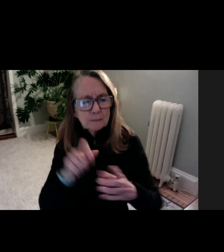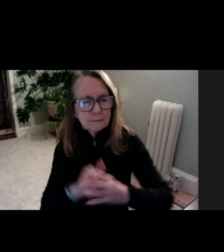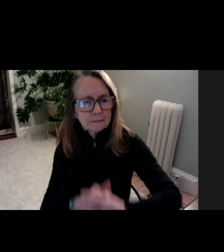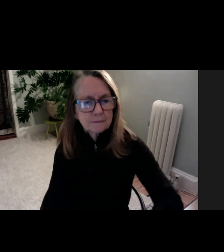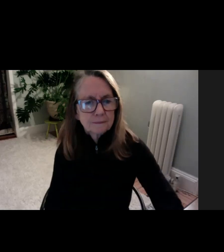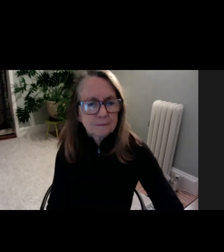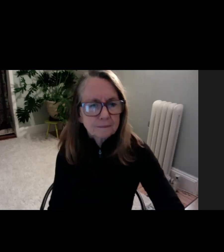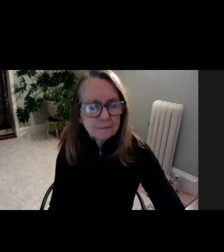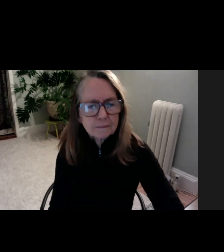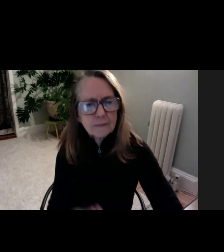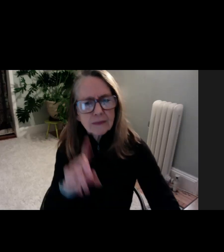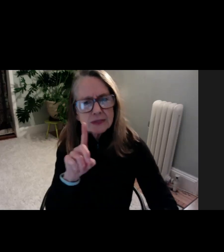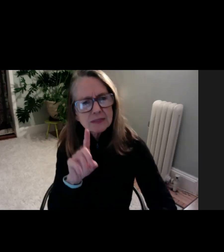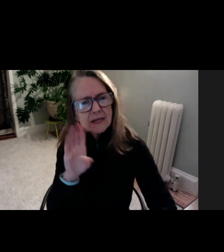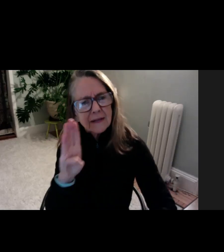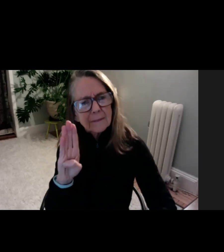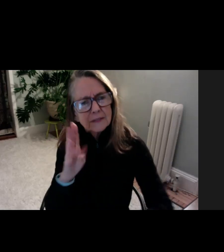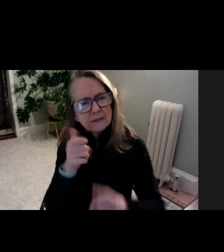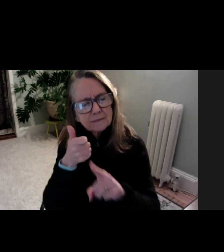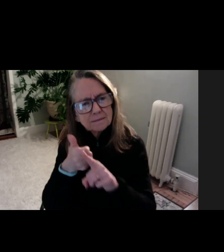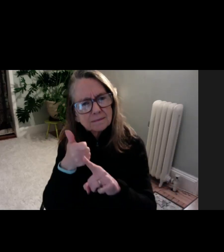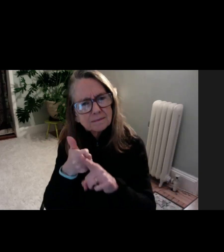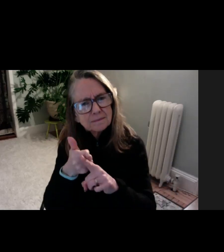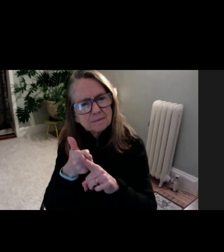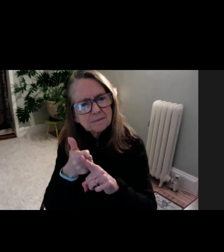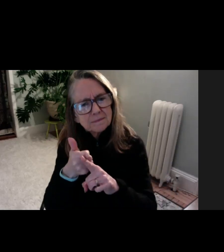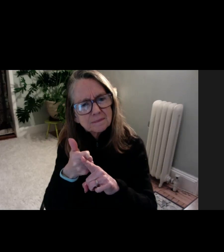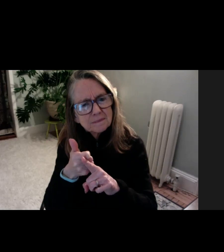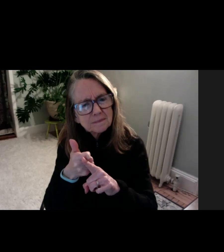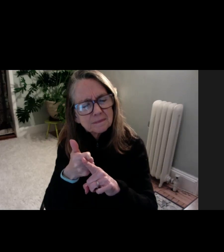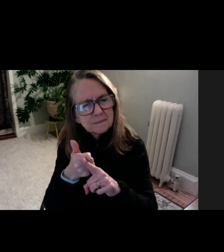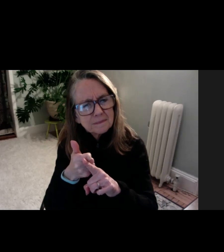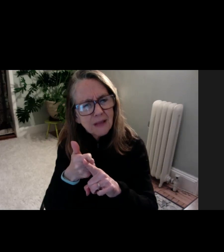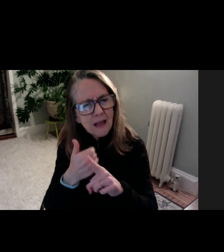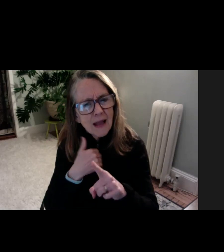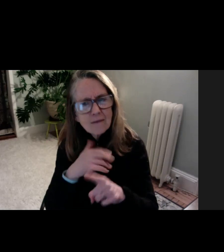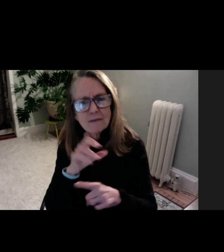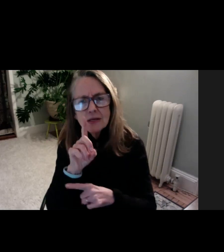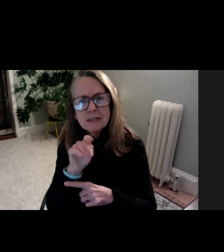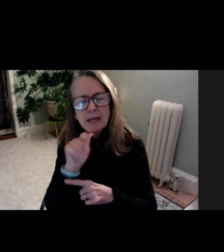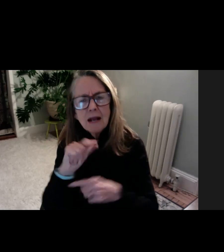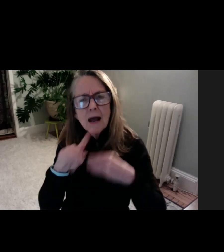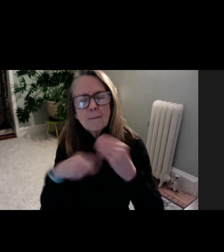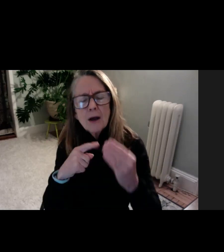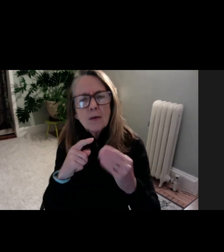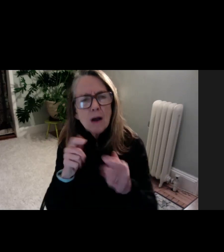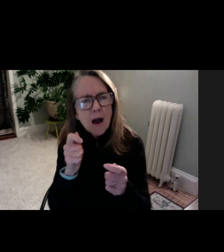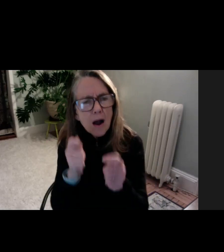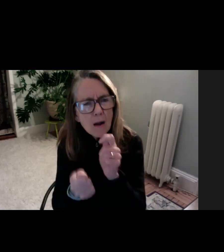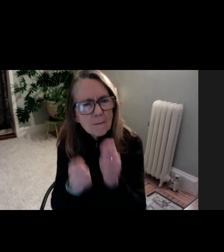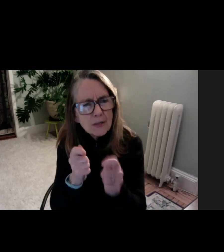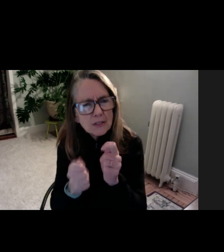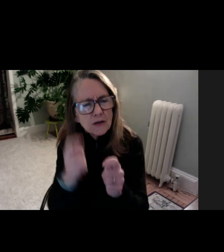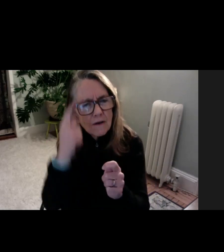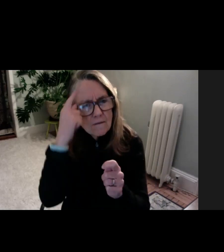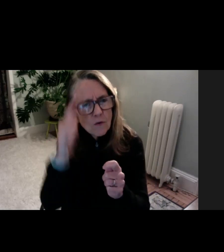Does this database in any way maintain data around accommodation from the deaf and hard of